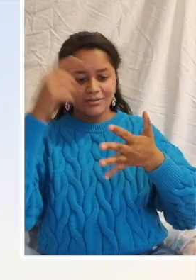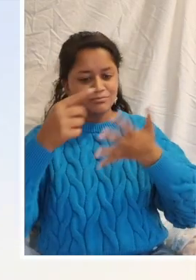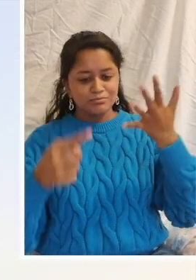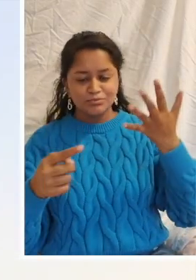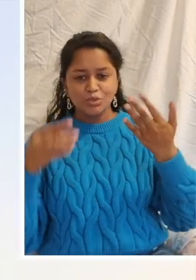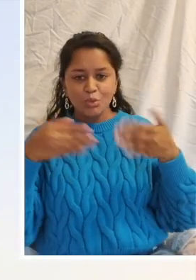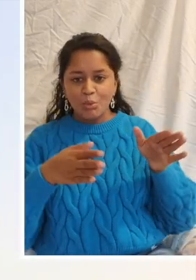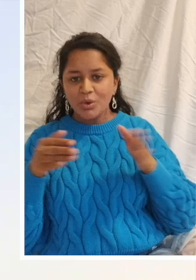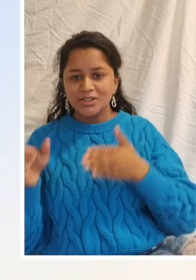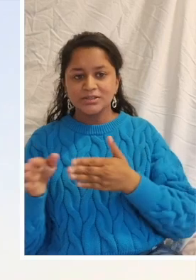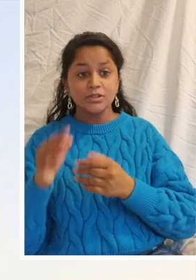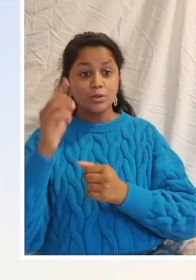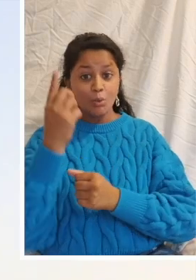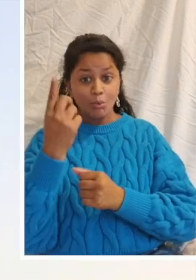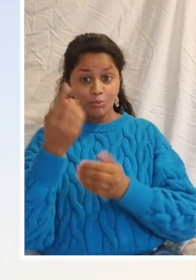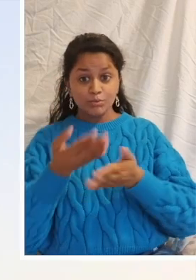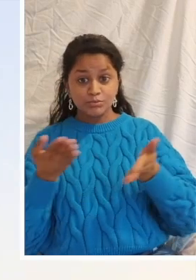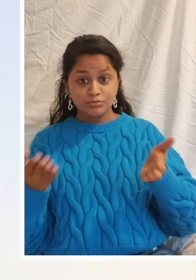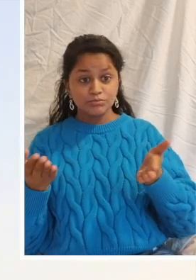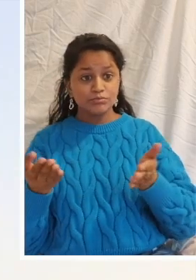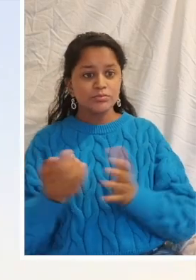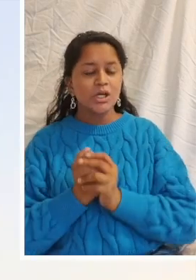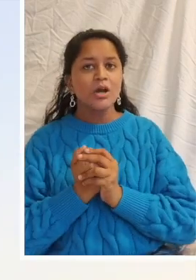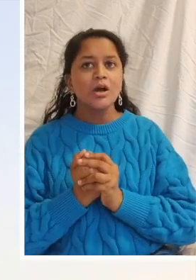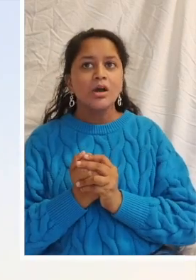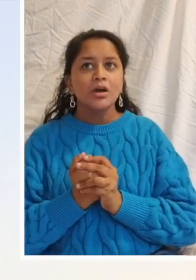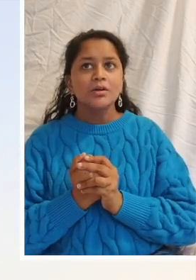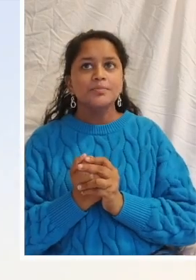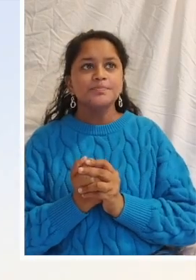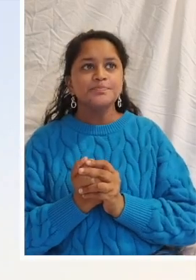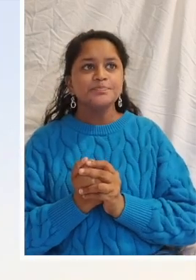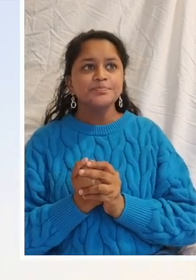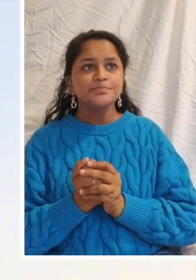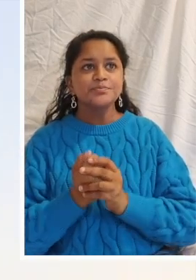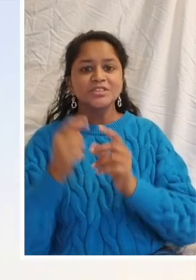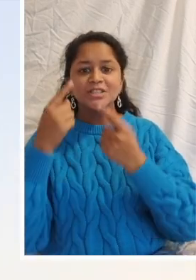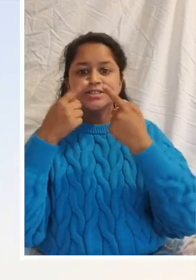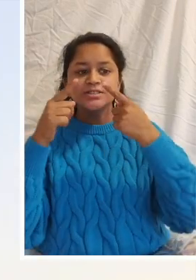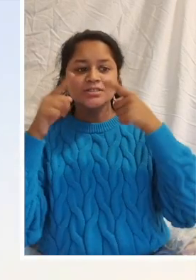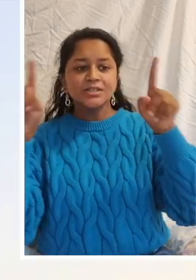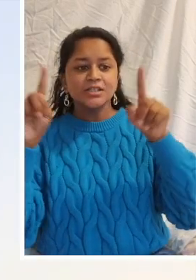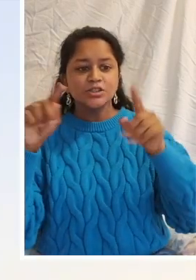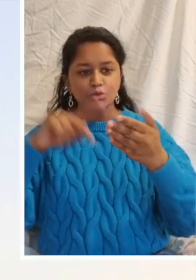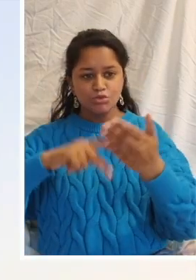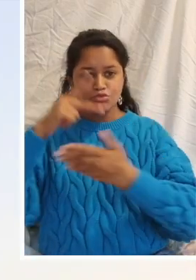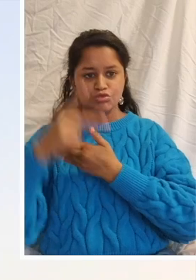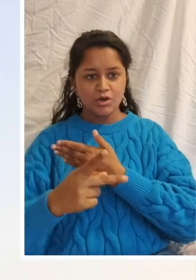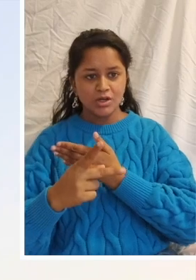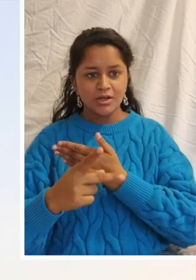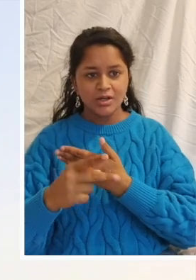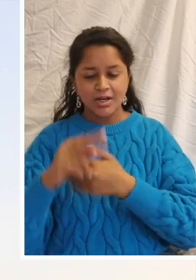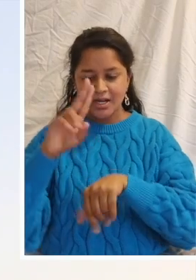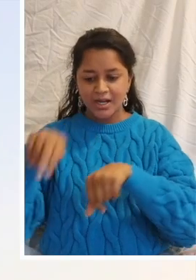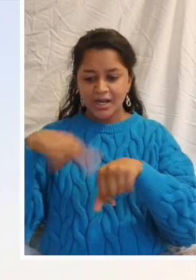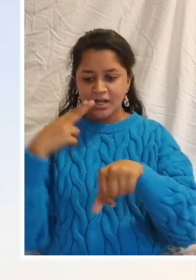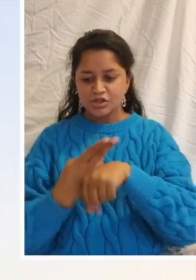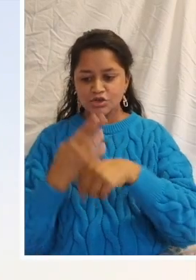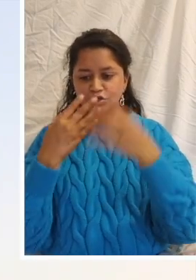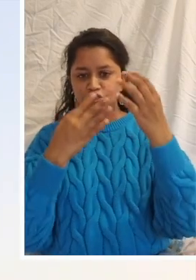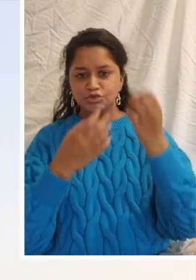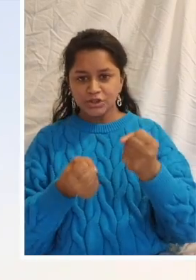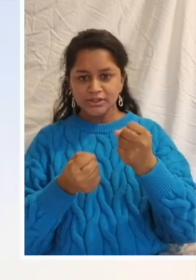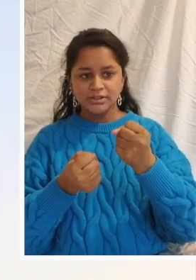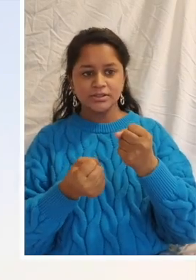bats? Well, there are a number of different ways. For one thing, DOE studies the success of the Bat